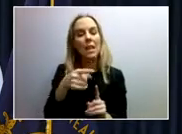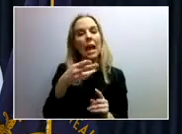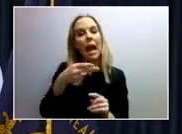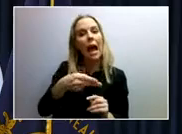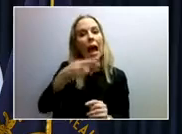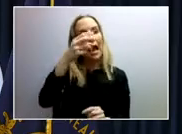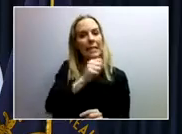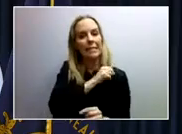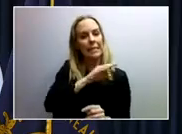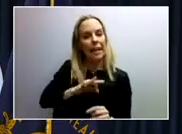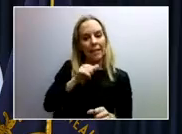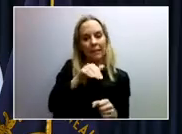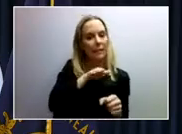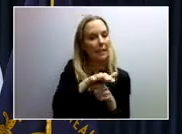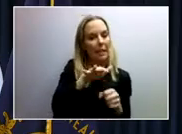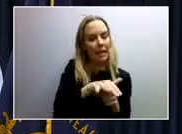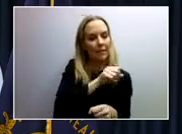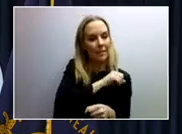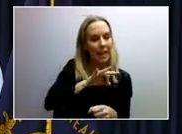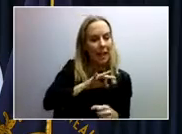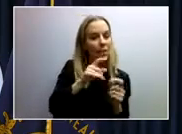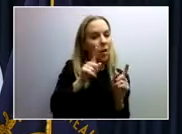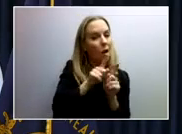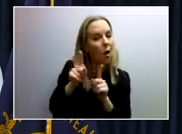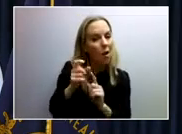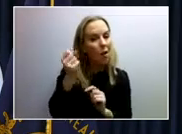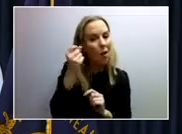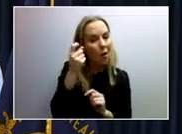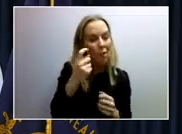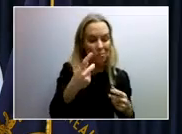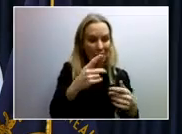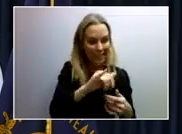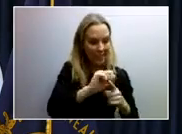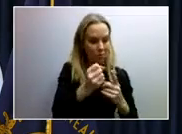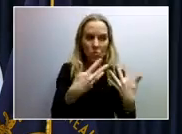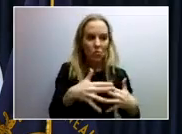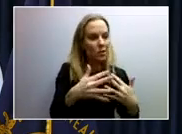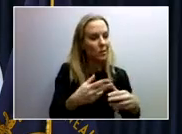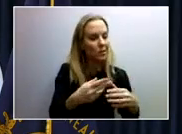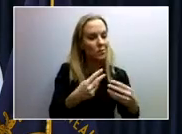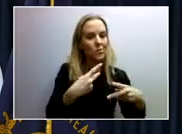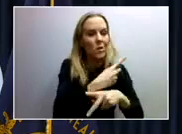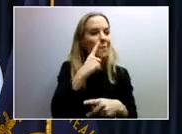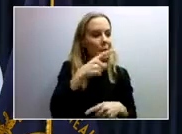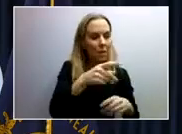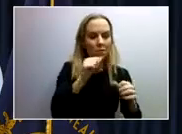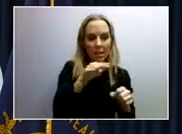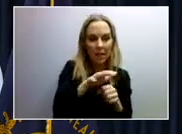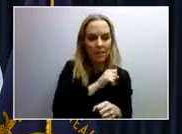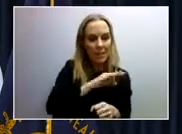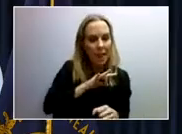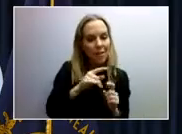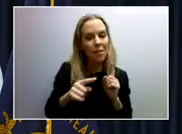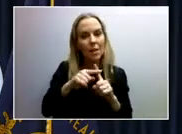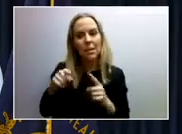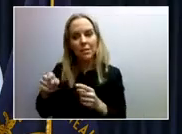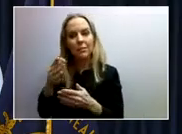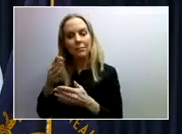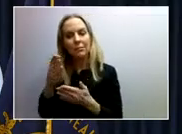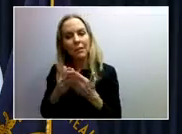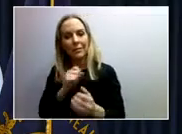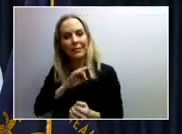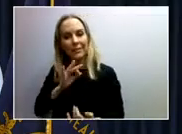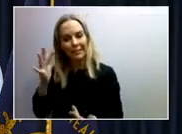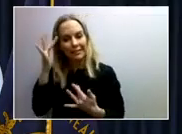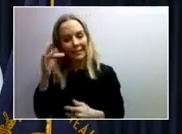lot of staff testing positive. For example, at the Kentucky Correctional Institution for Women, we have a 67%